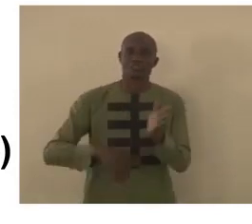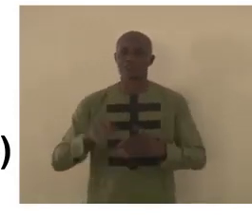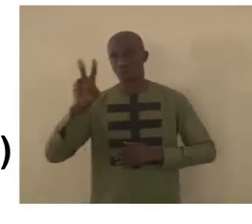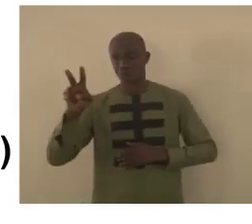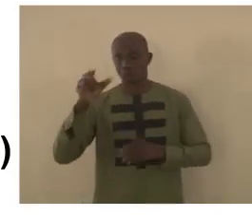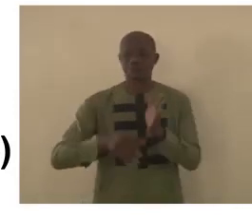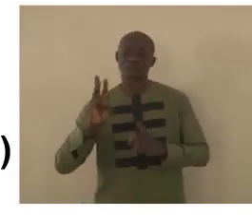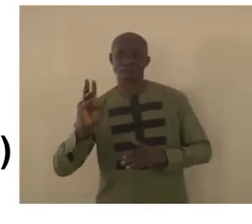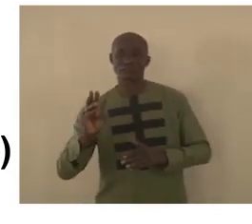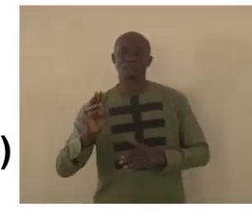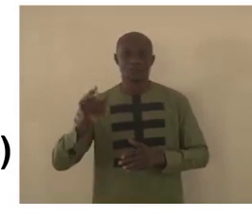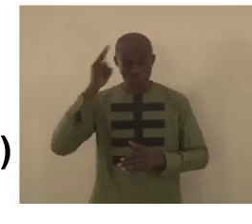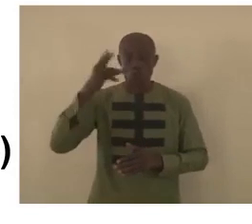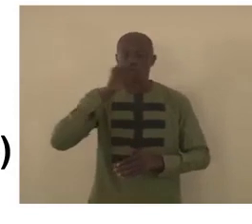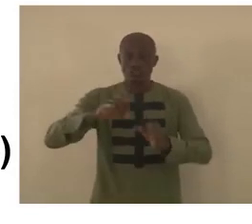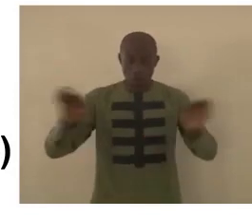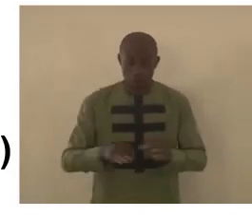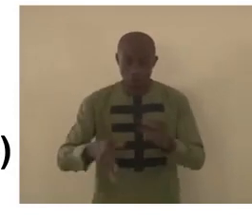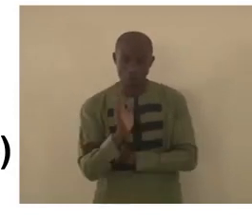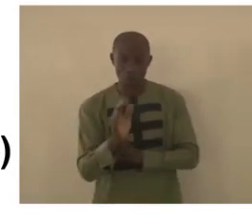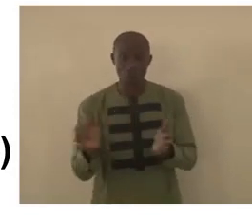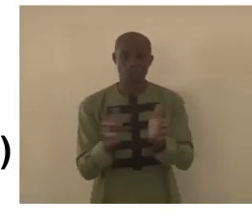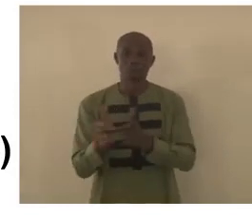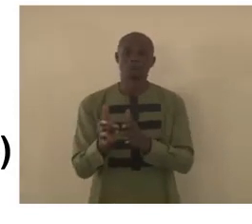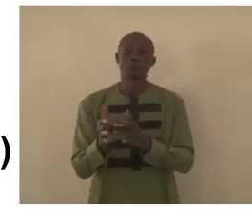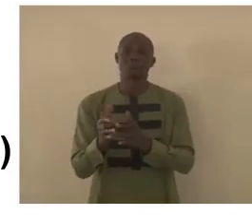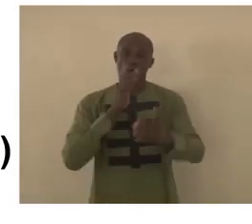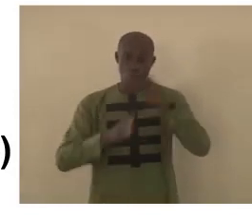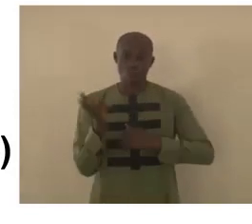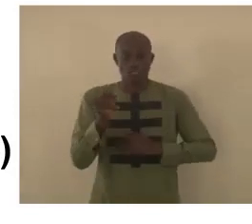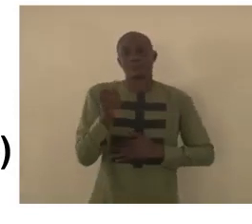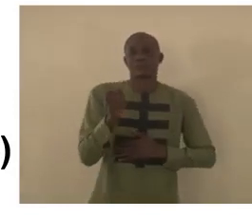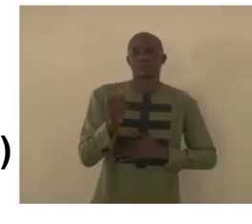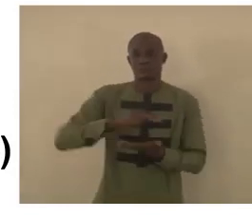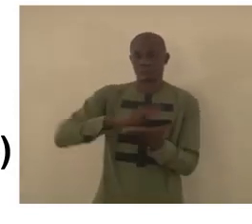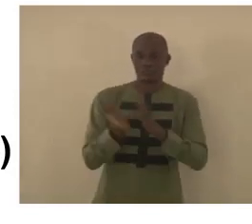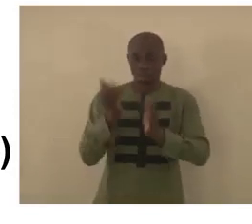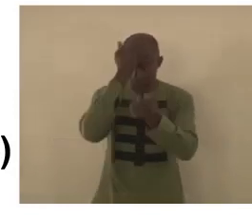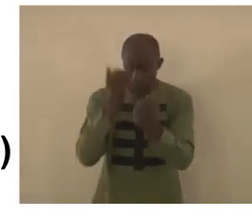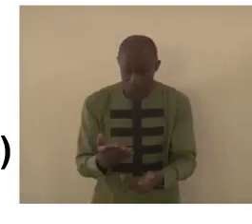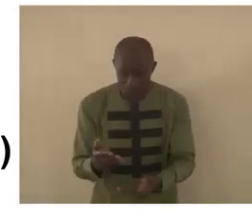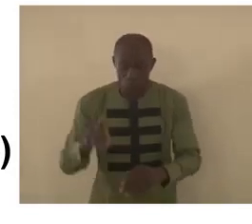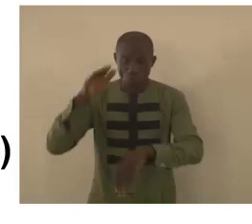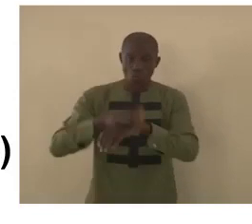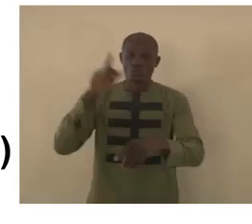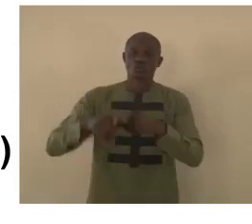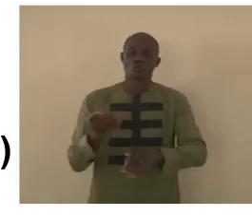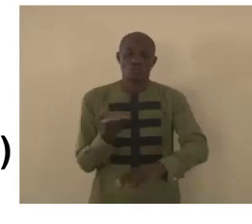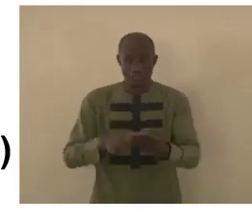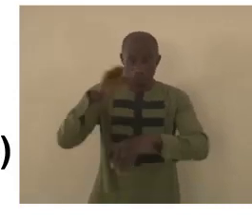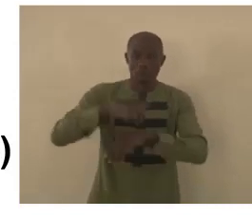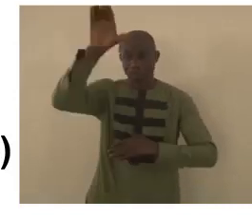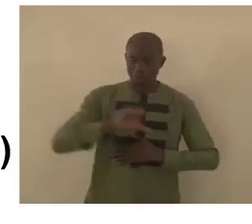Philippians chapter 2, verse 6. Though he was in the form of God, Jesus humbled himself and became obedient even unto